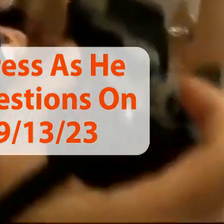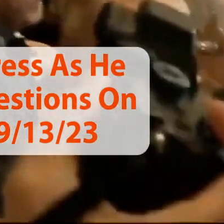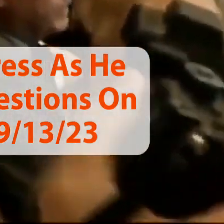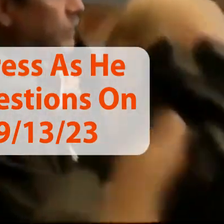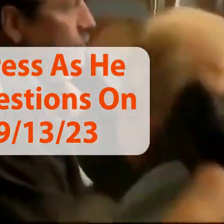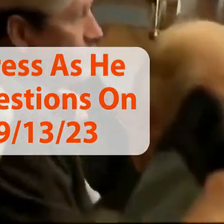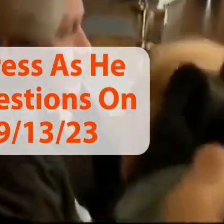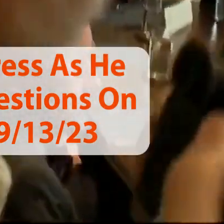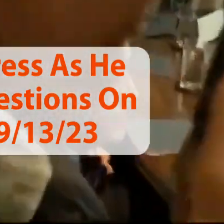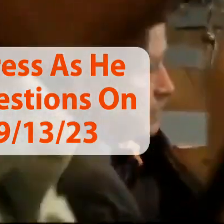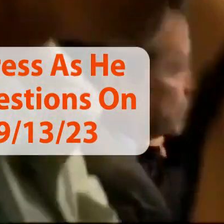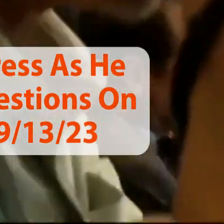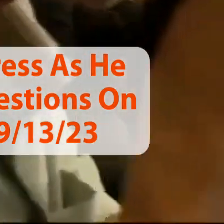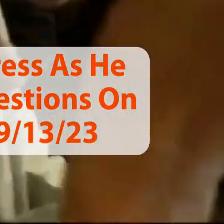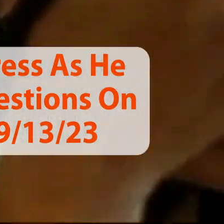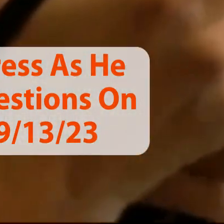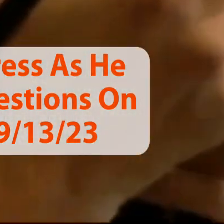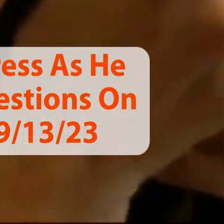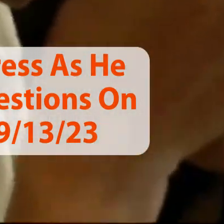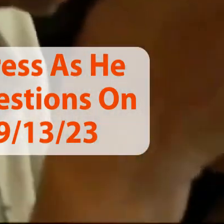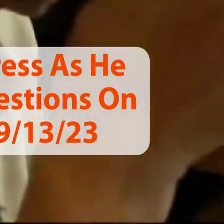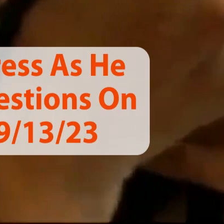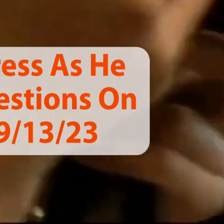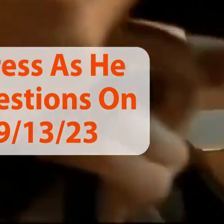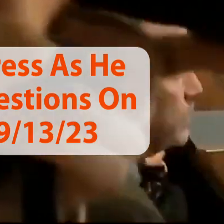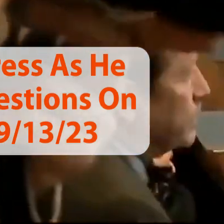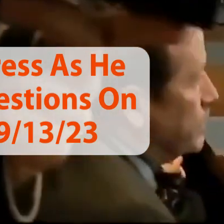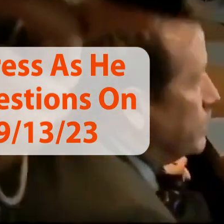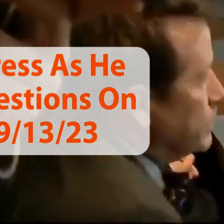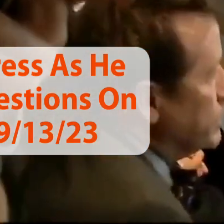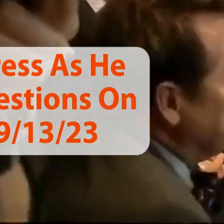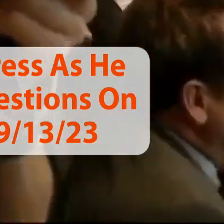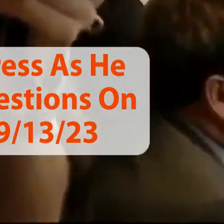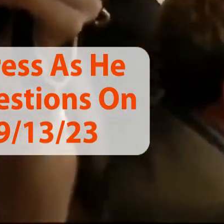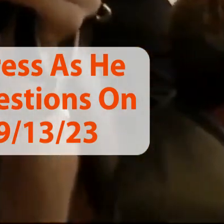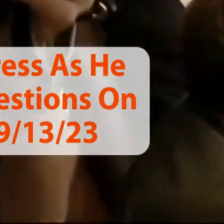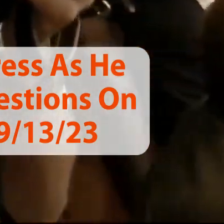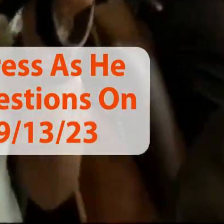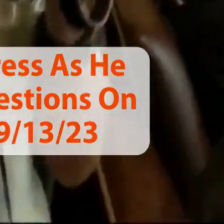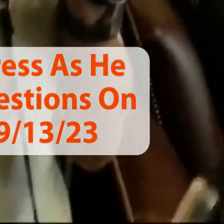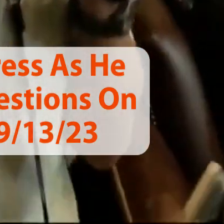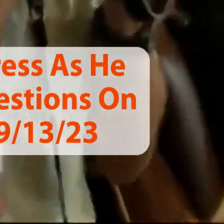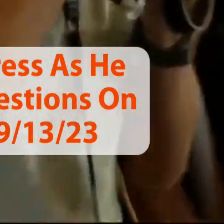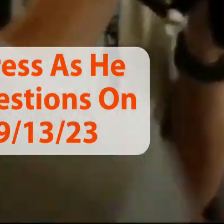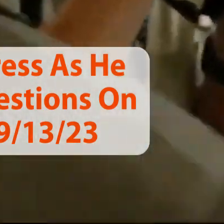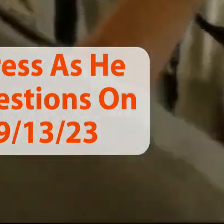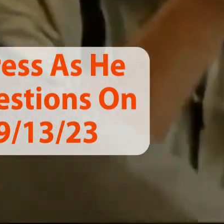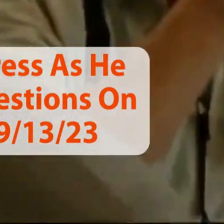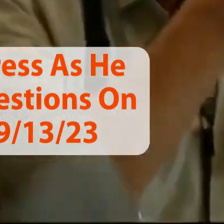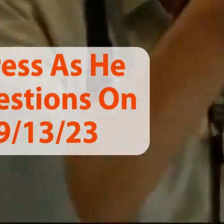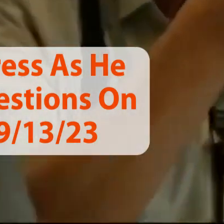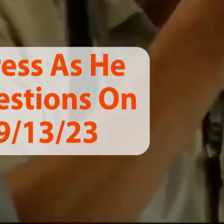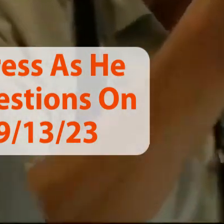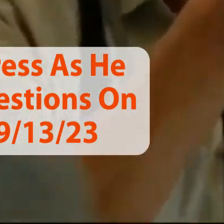Thank you very much. Everyone, please move out the doors. Let them begin the meeting. Thank you. Thank you. Good work. Thank you.